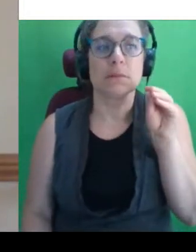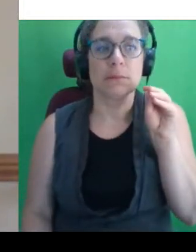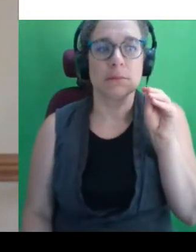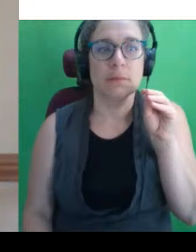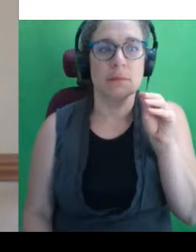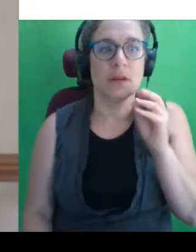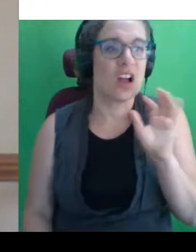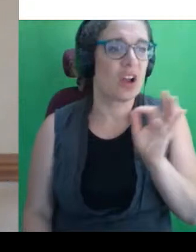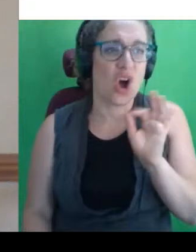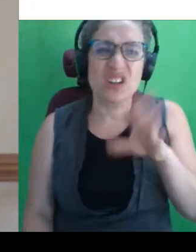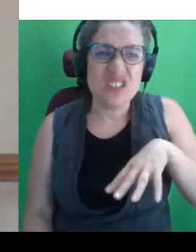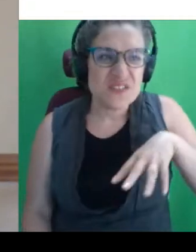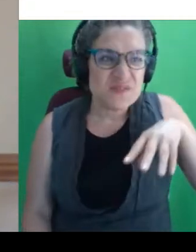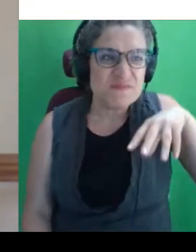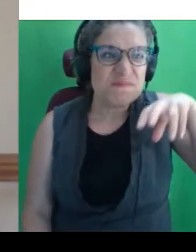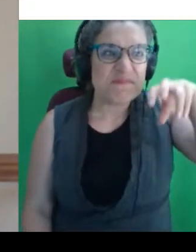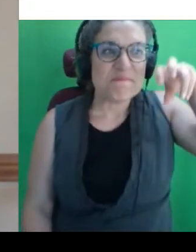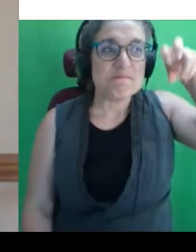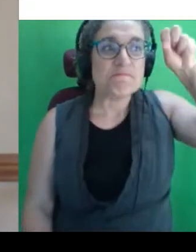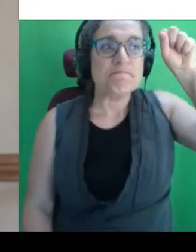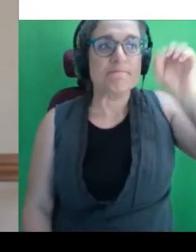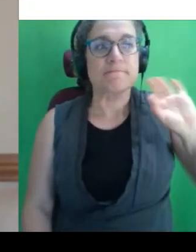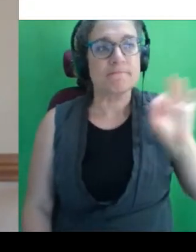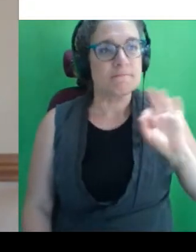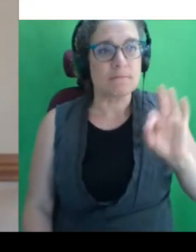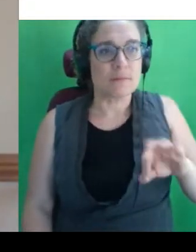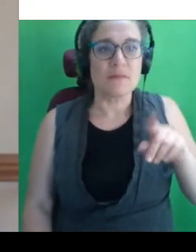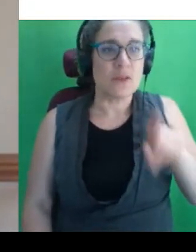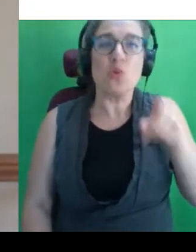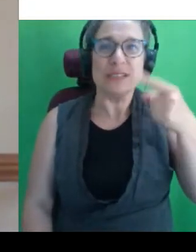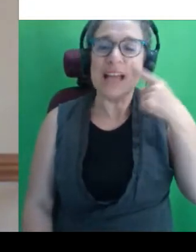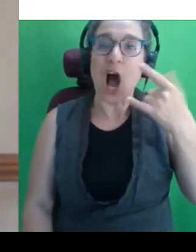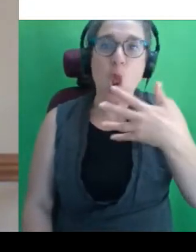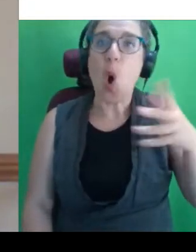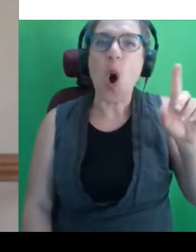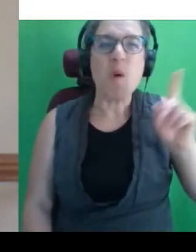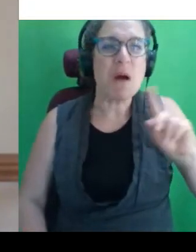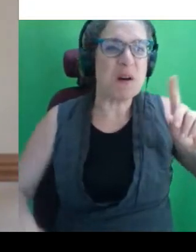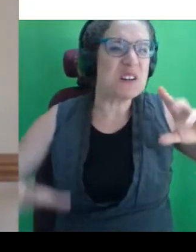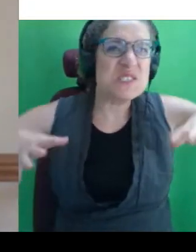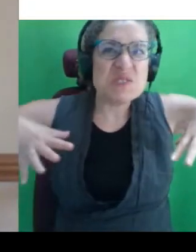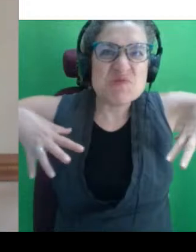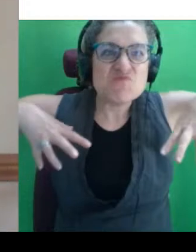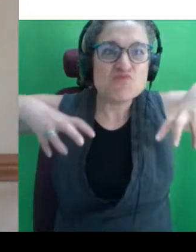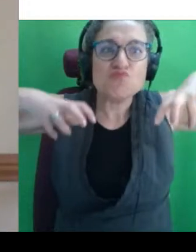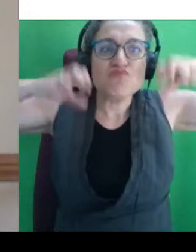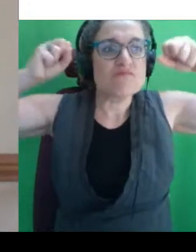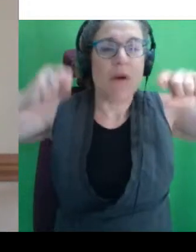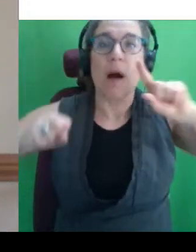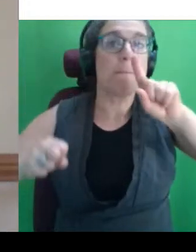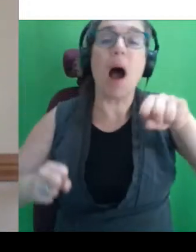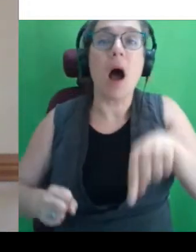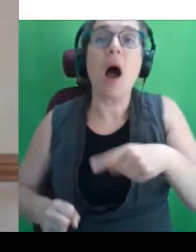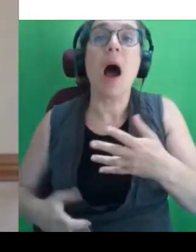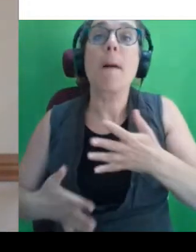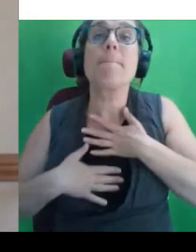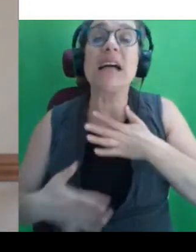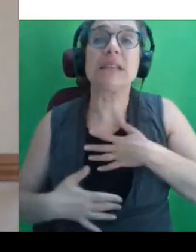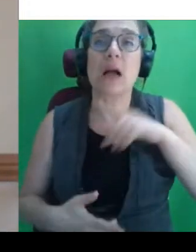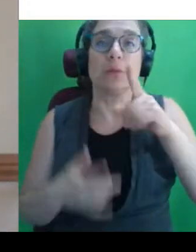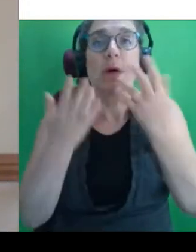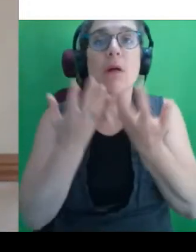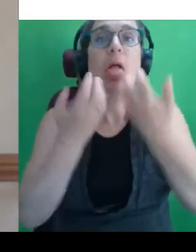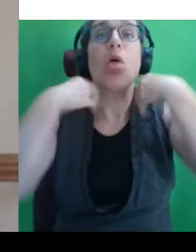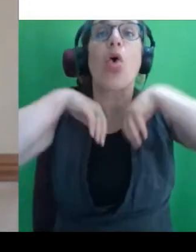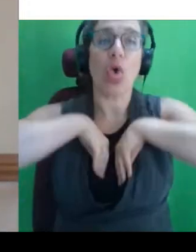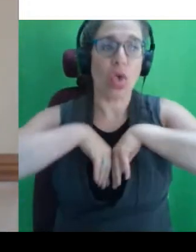are using nasal steroid is they take a big breath in and the medication goes to the back of the throat, down into the tummy. They get